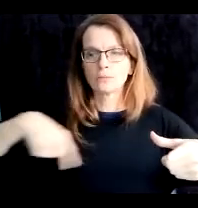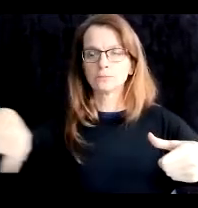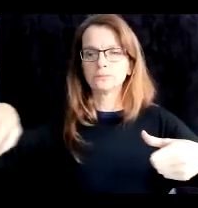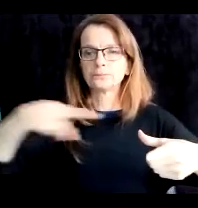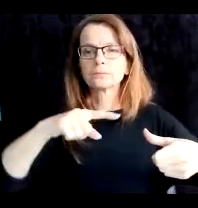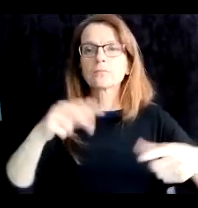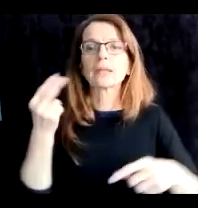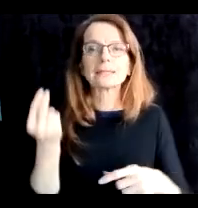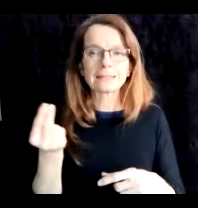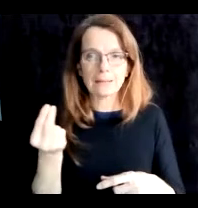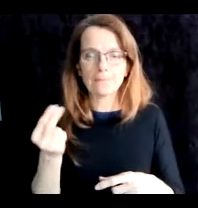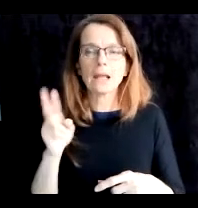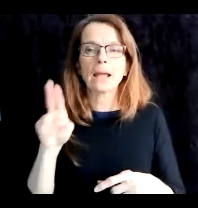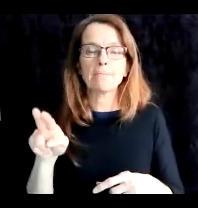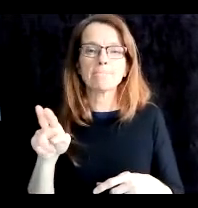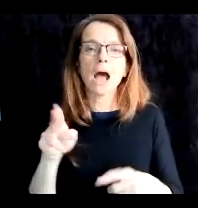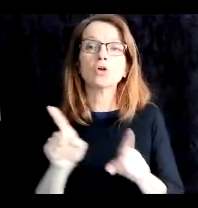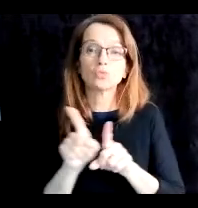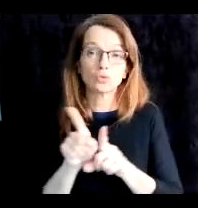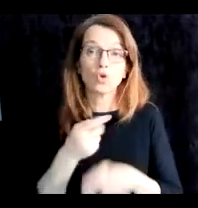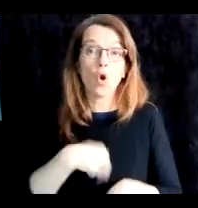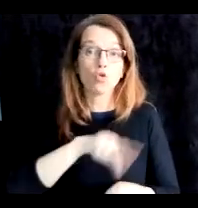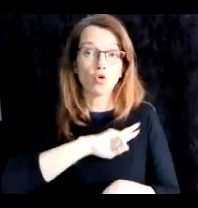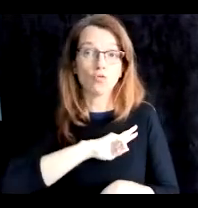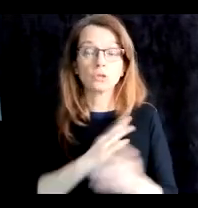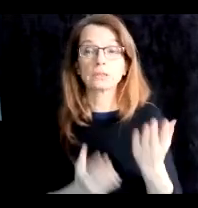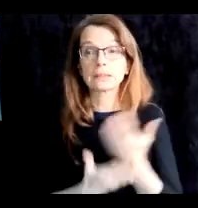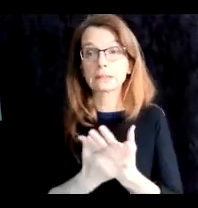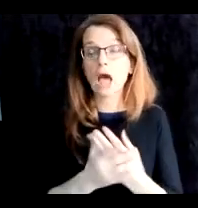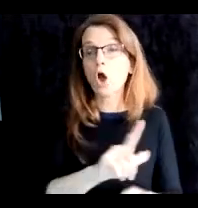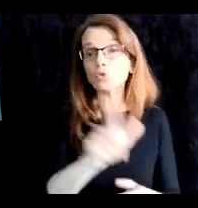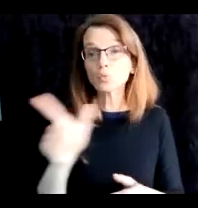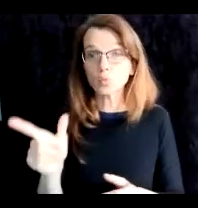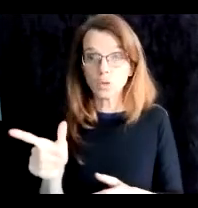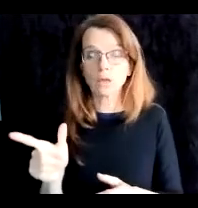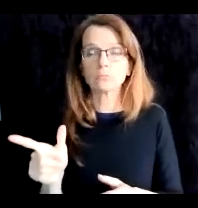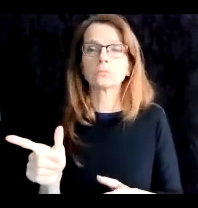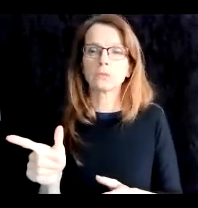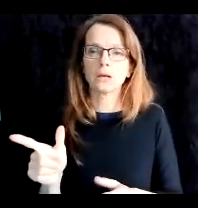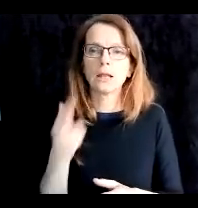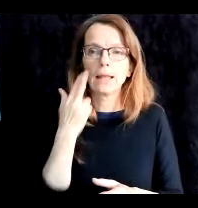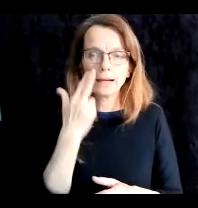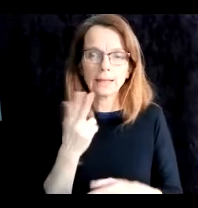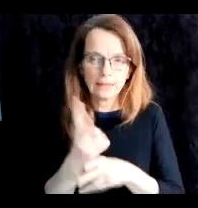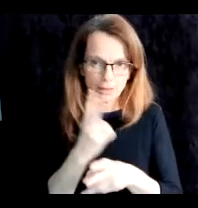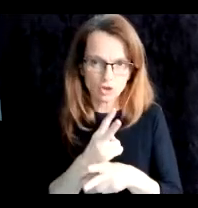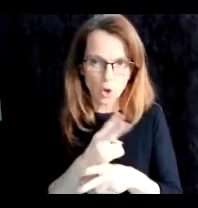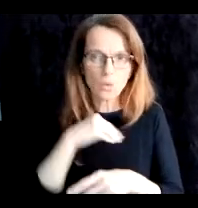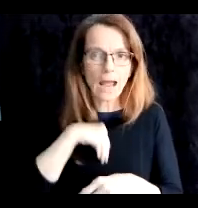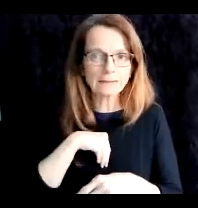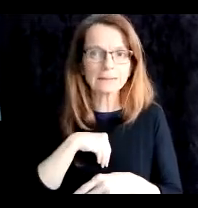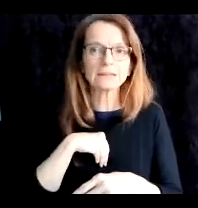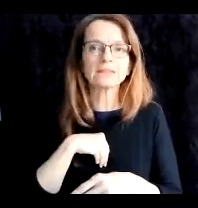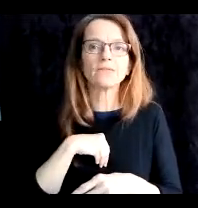moving to the last two, like citizenship, conflicts, migrants. And of course, the issue that is very important